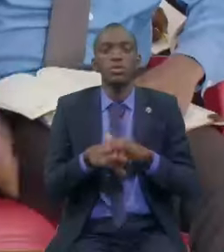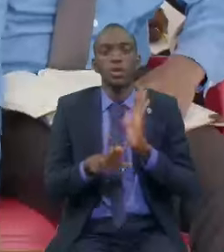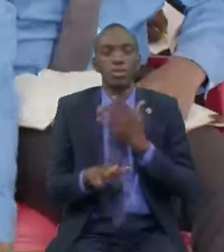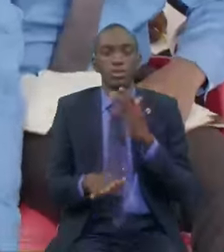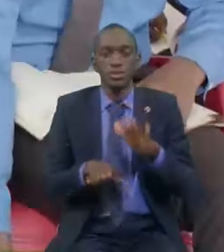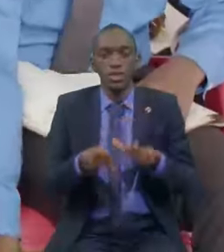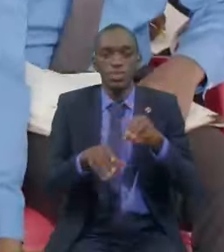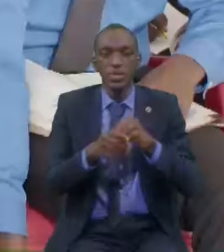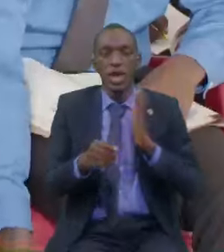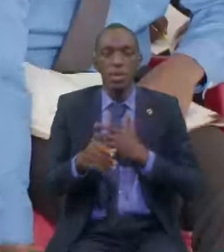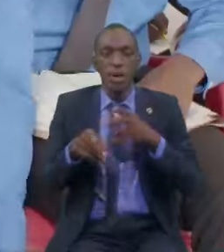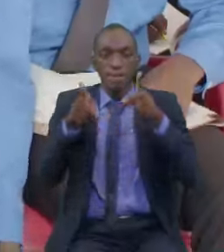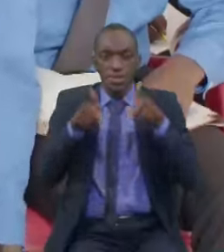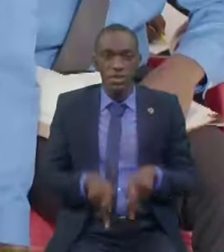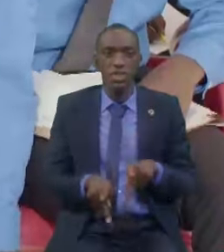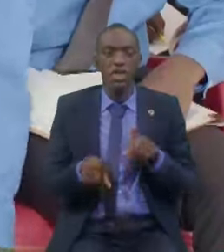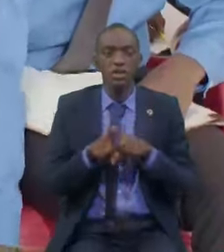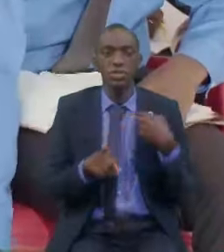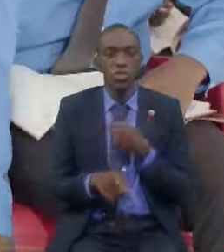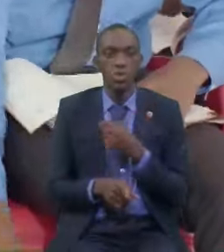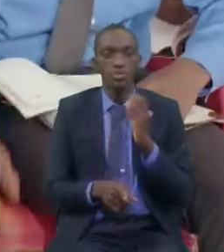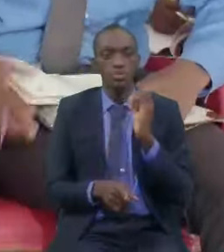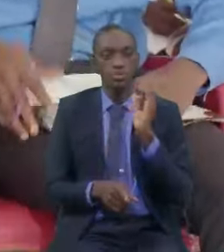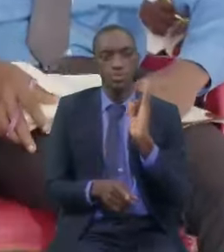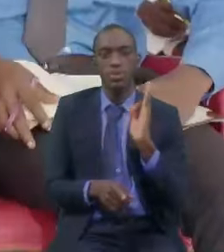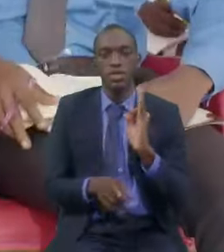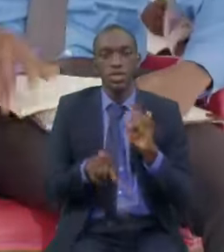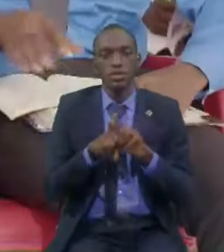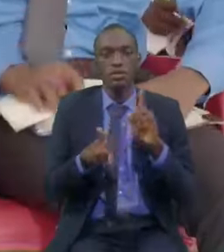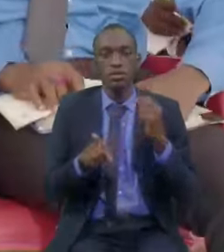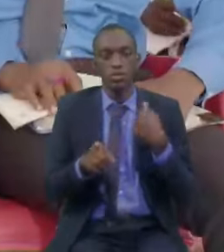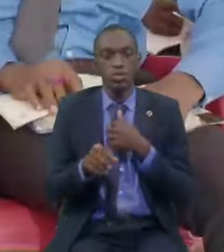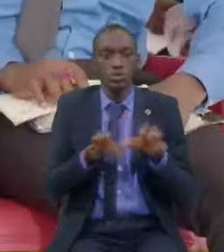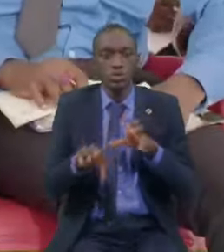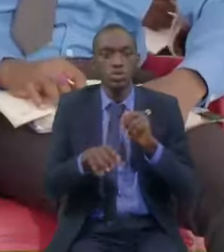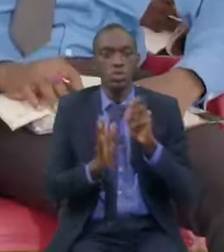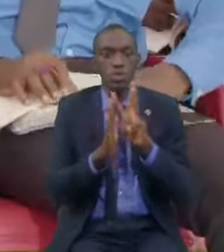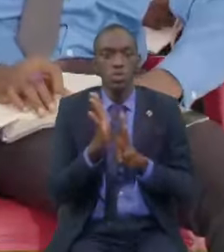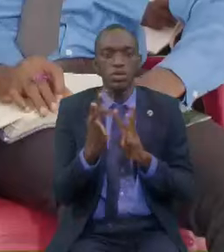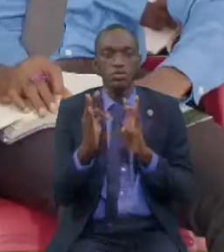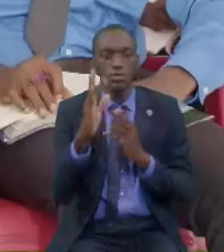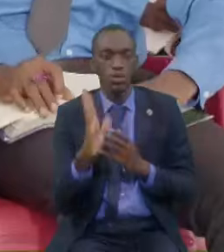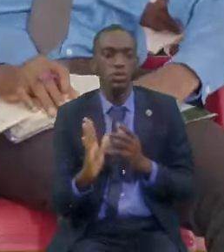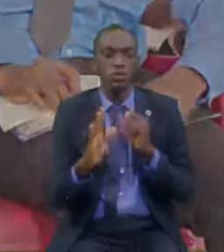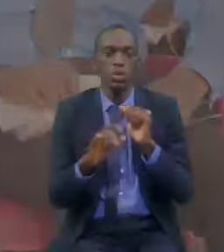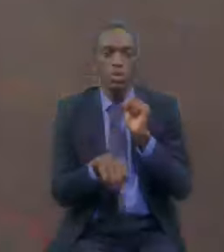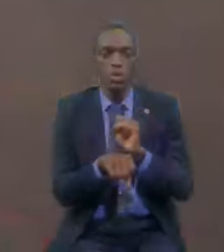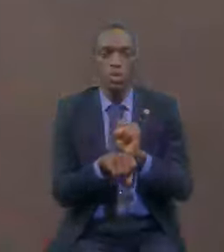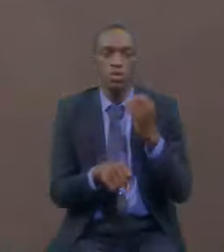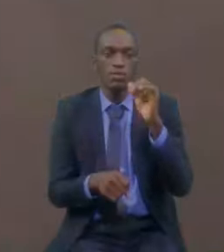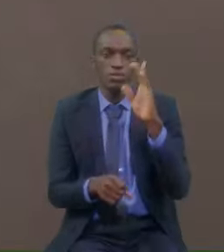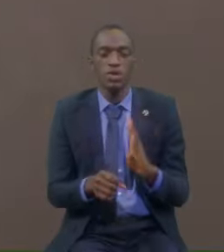we minister and as we do the will of God, the work of God, anywhere we are, the Lord will strengthen